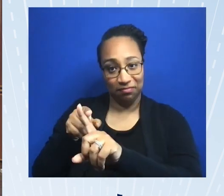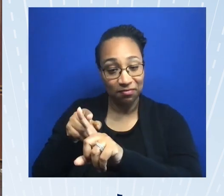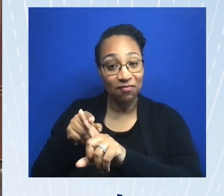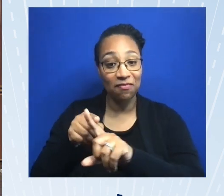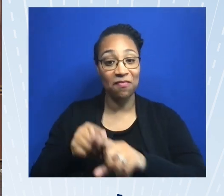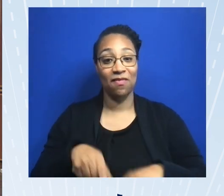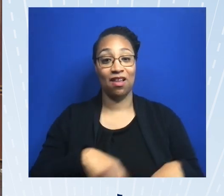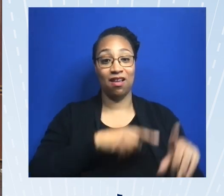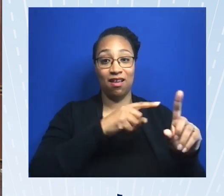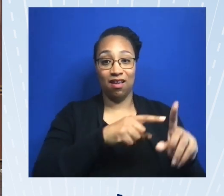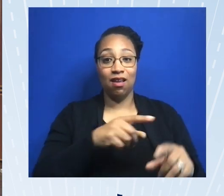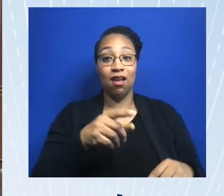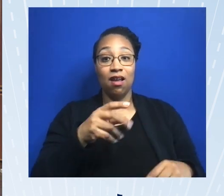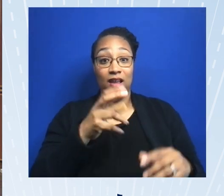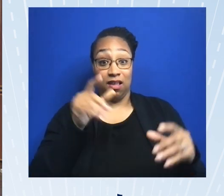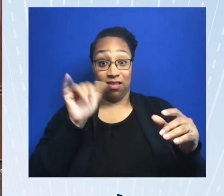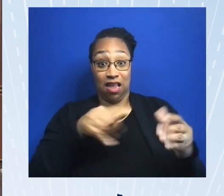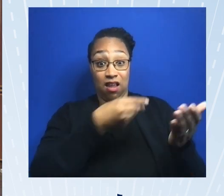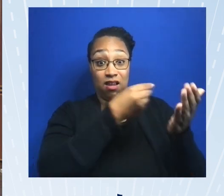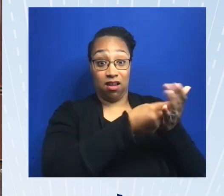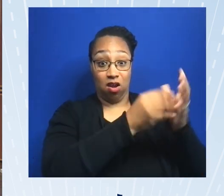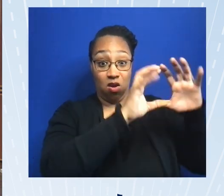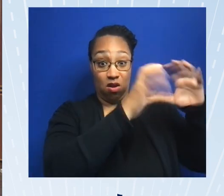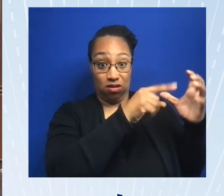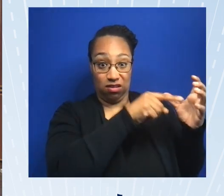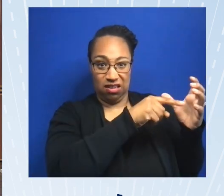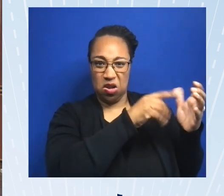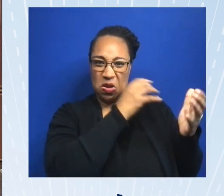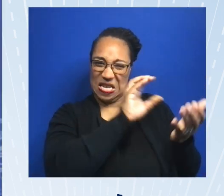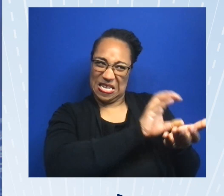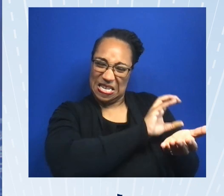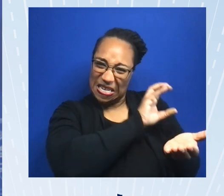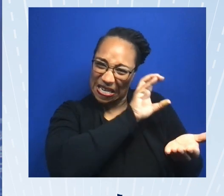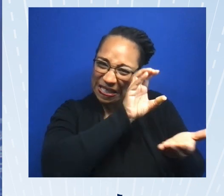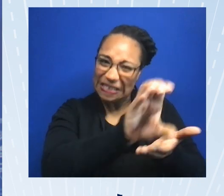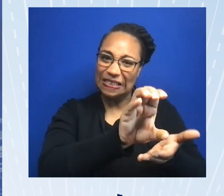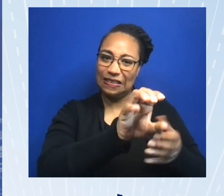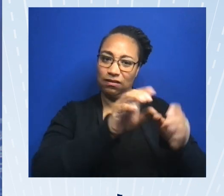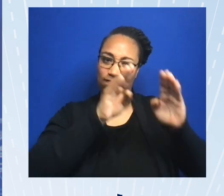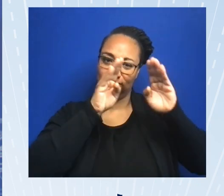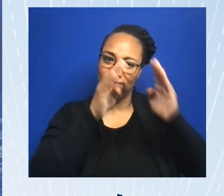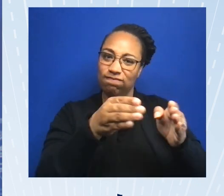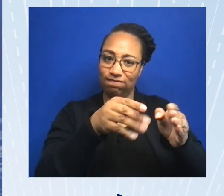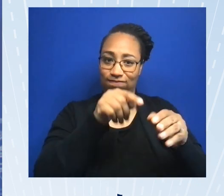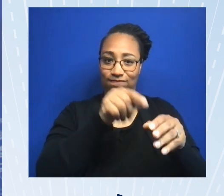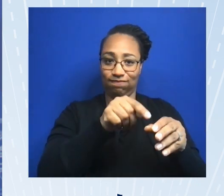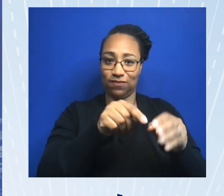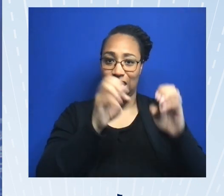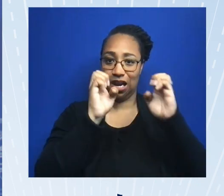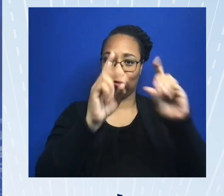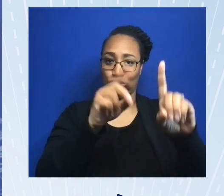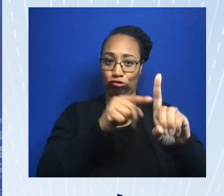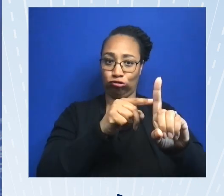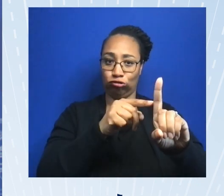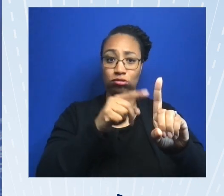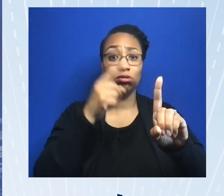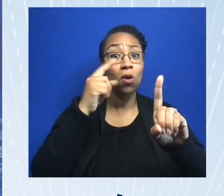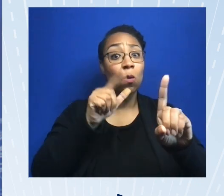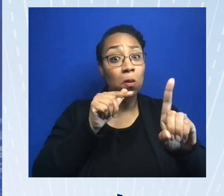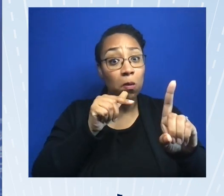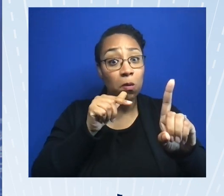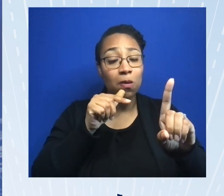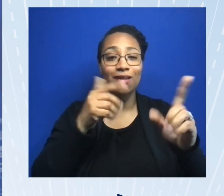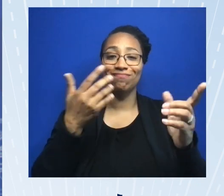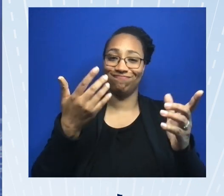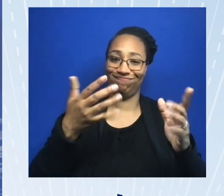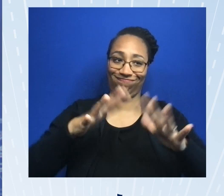Jewish history through partnerships with independent organizations and other federal agencies. But our efforts to raise